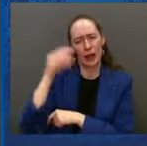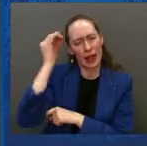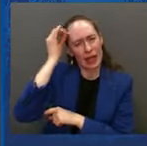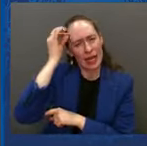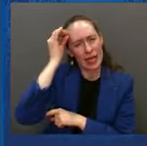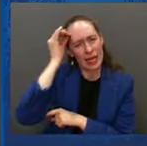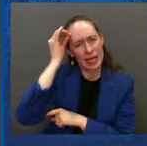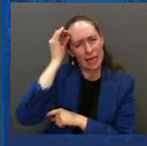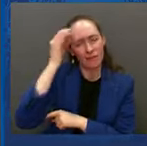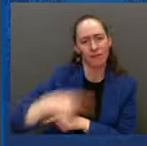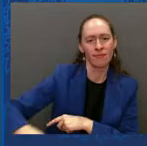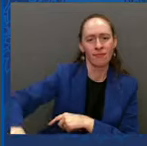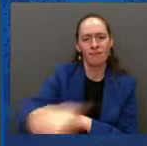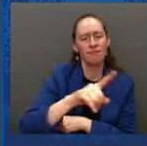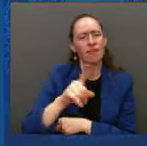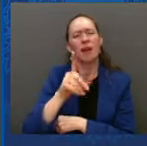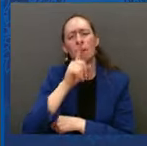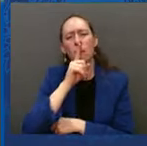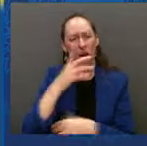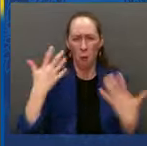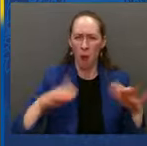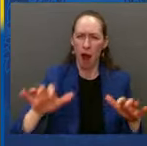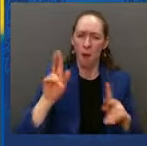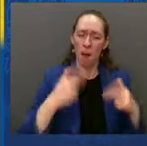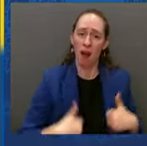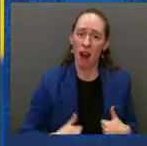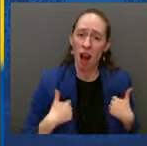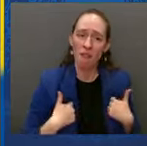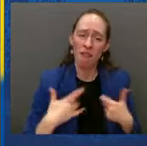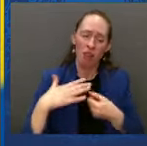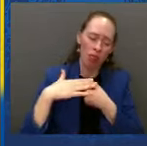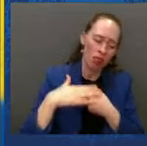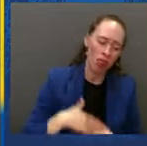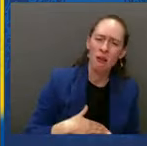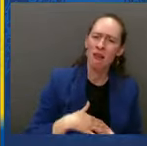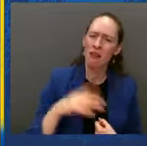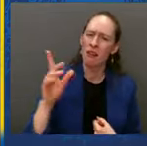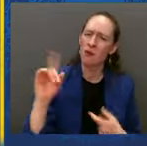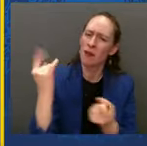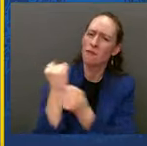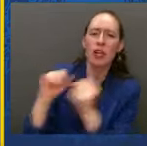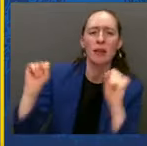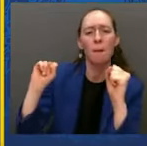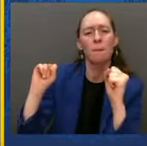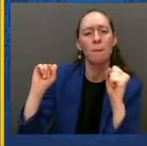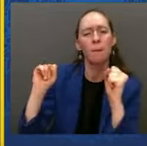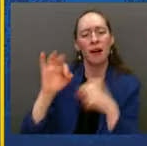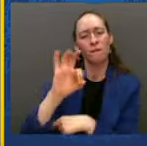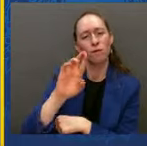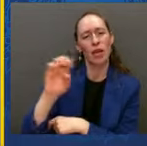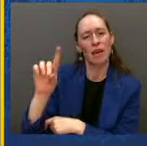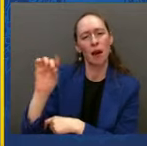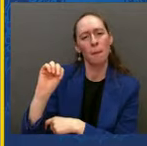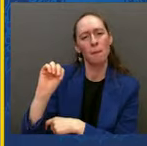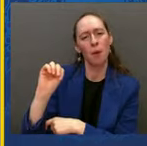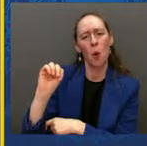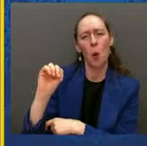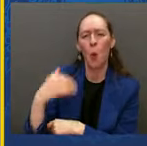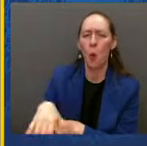freedom, freedom. There is no sweeter word than freedom. There is no nobler goal than freedom. There's no